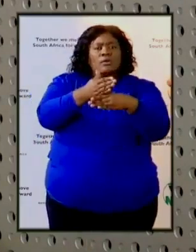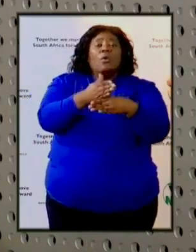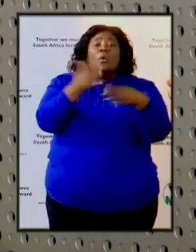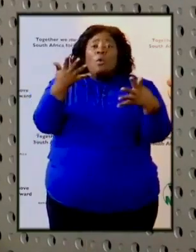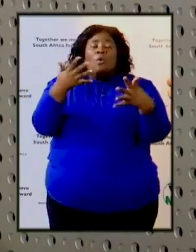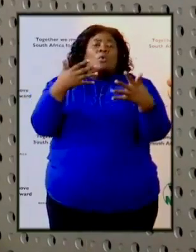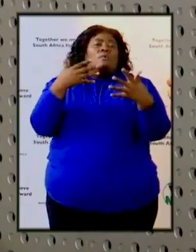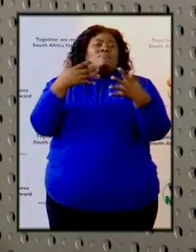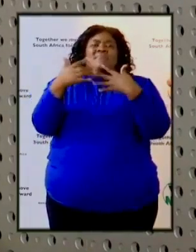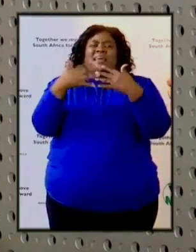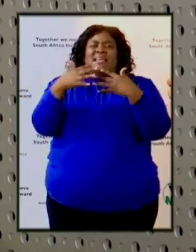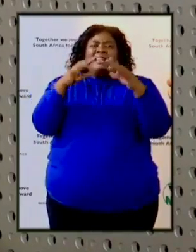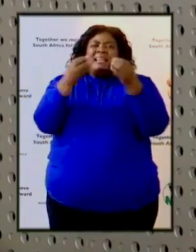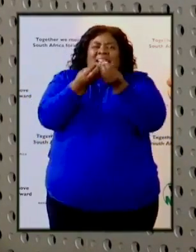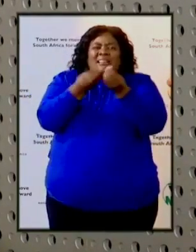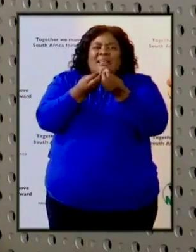under